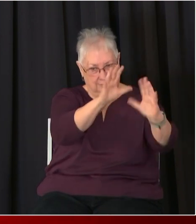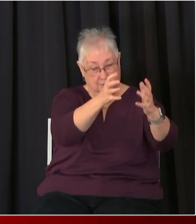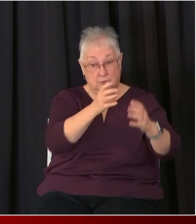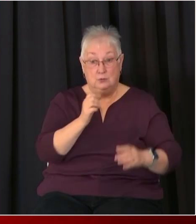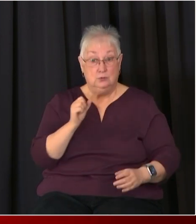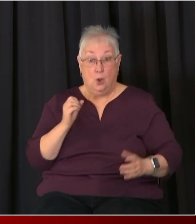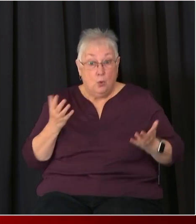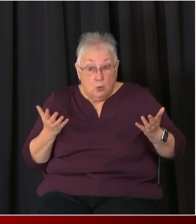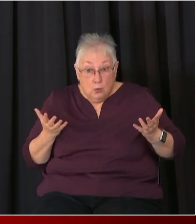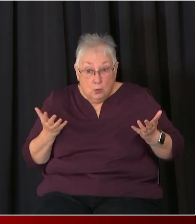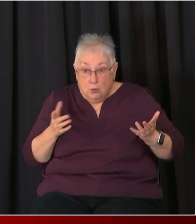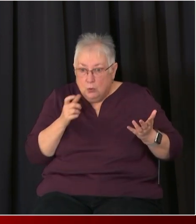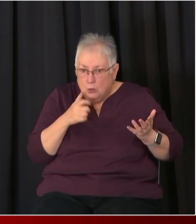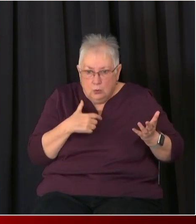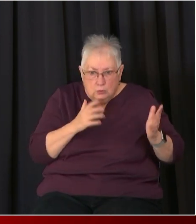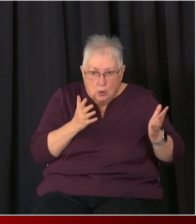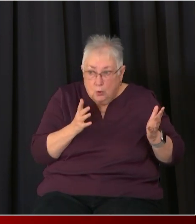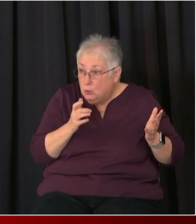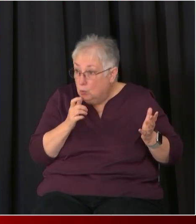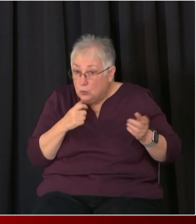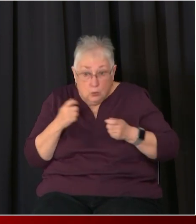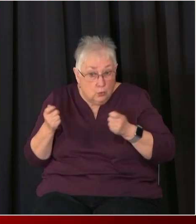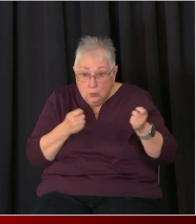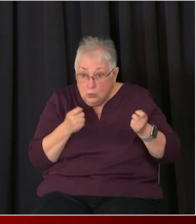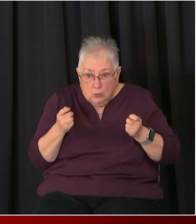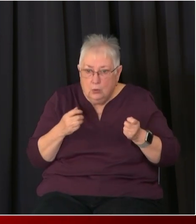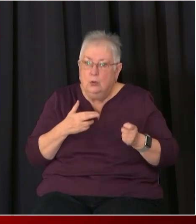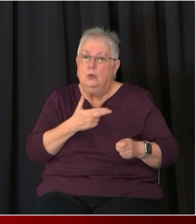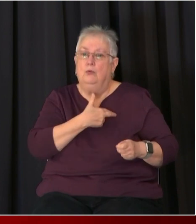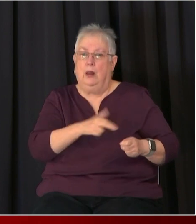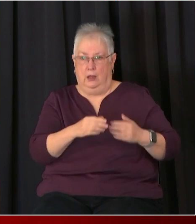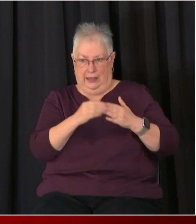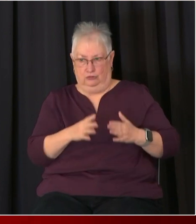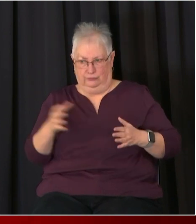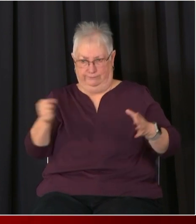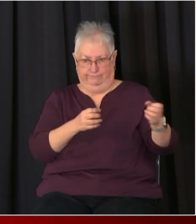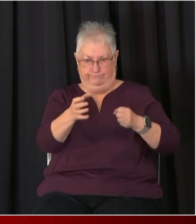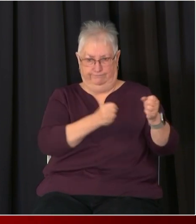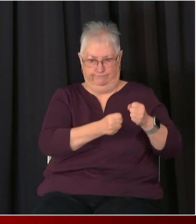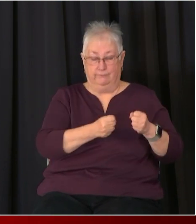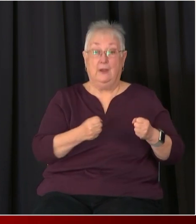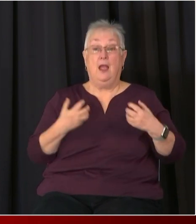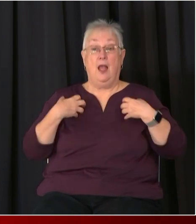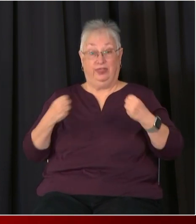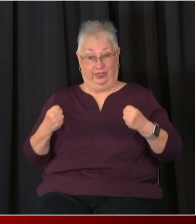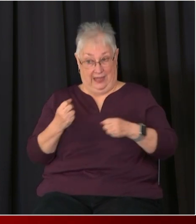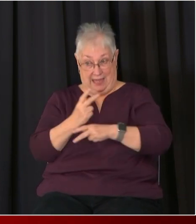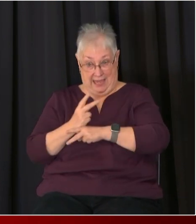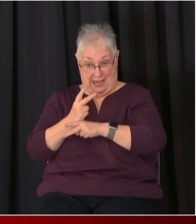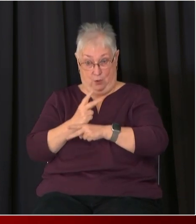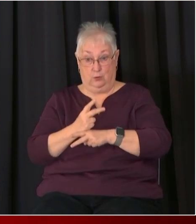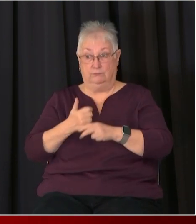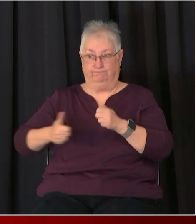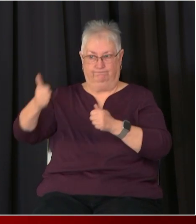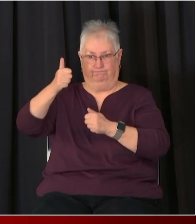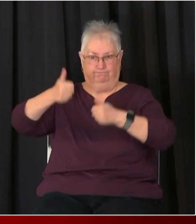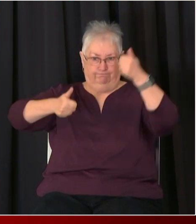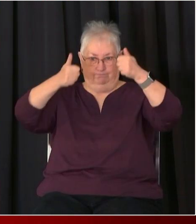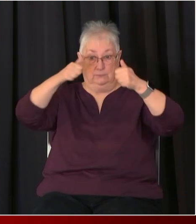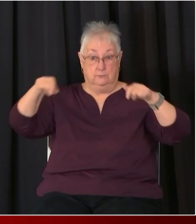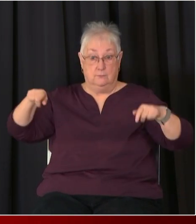with healthcare providers who are not only experts in infectious disease, but who are experts who are